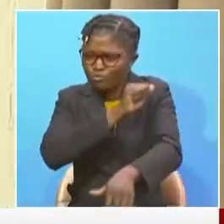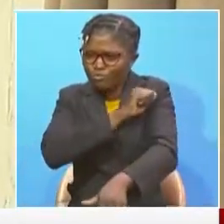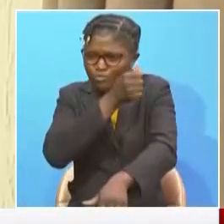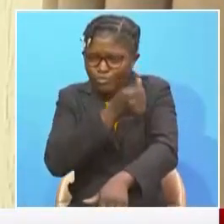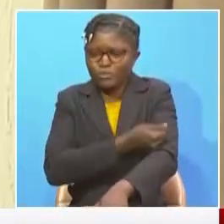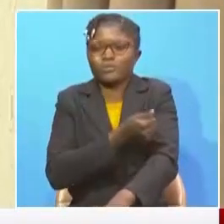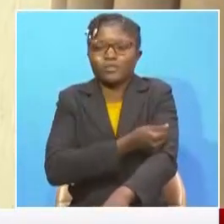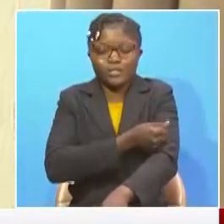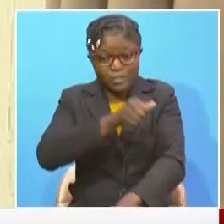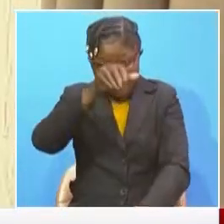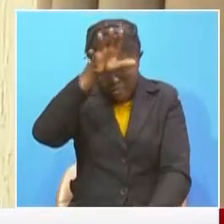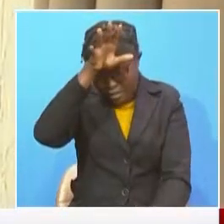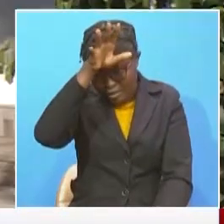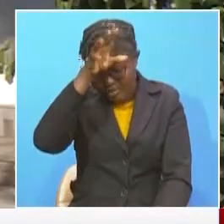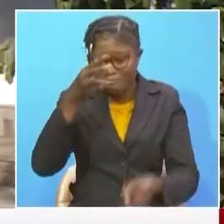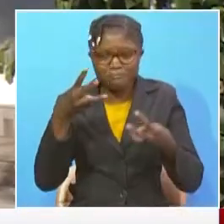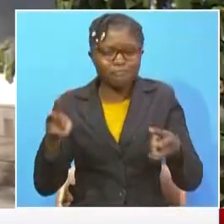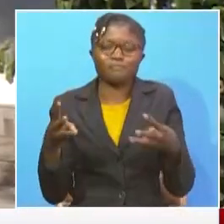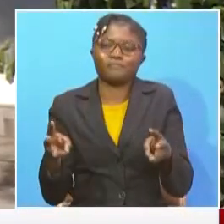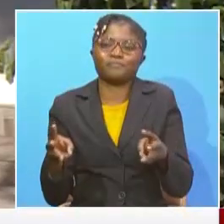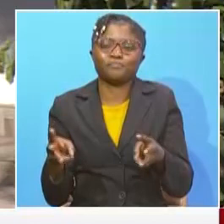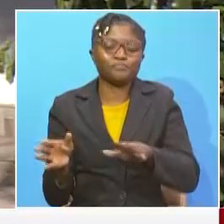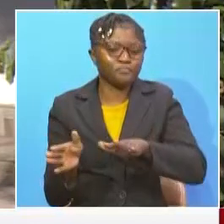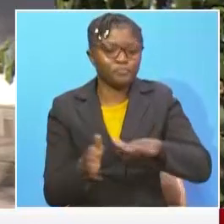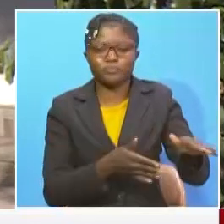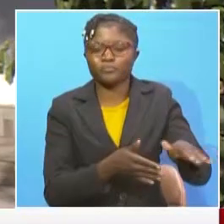mining license market principle. Artisanal